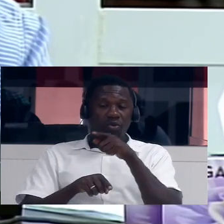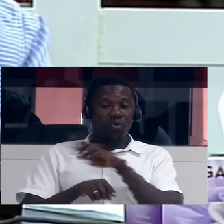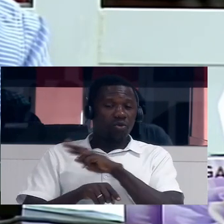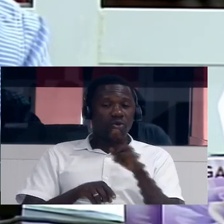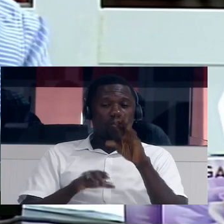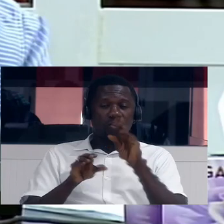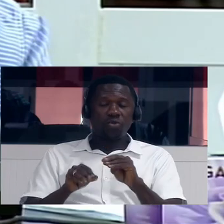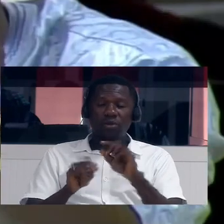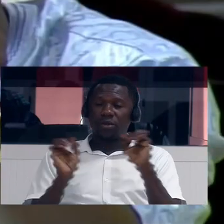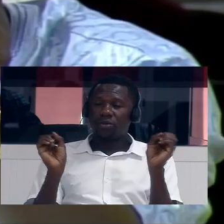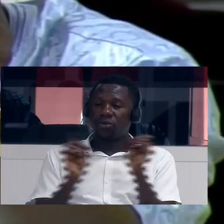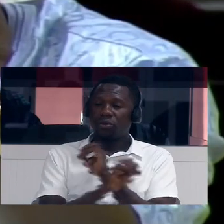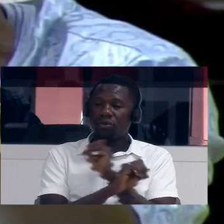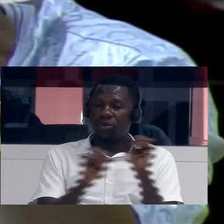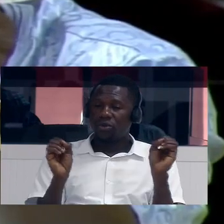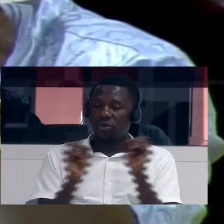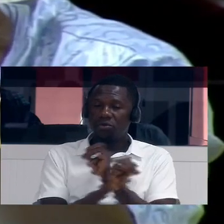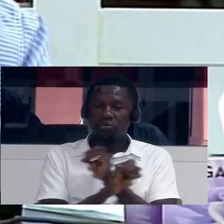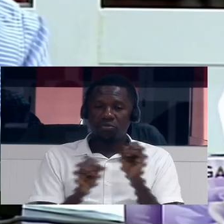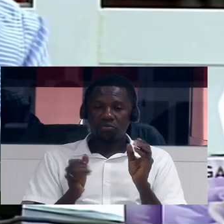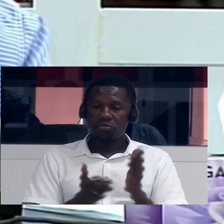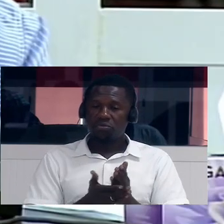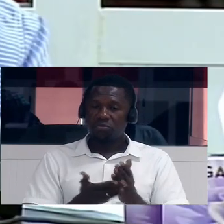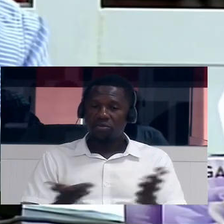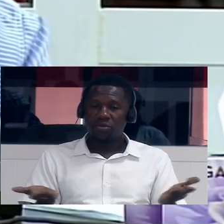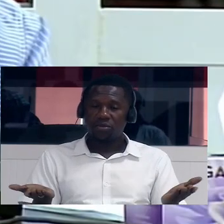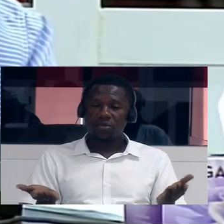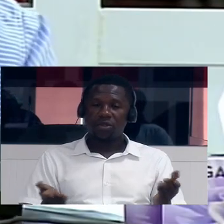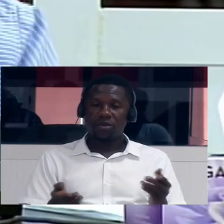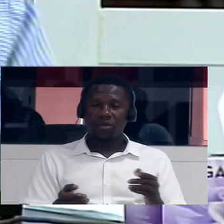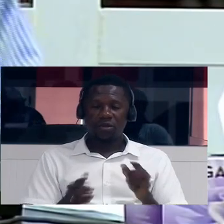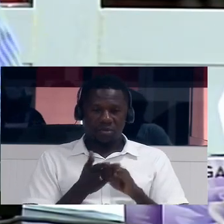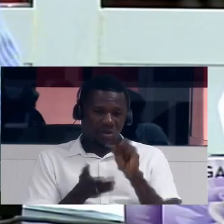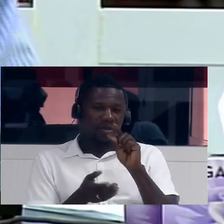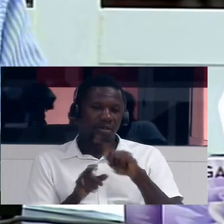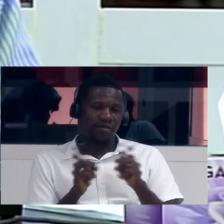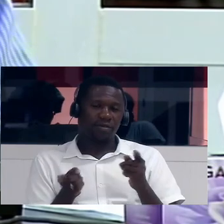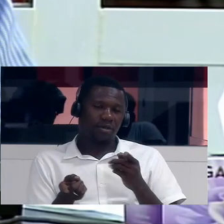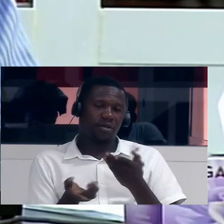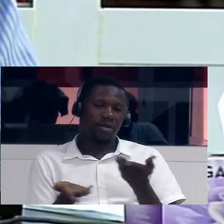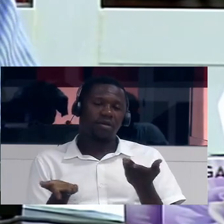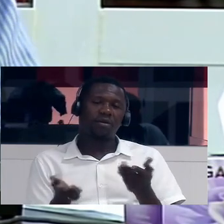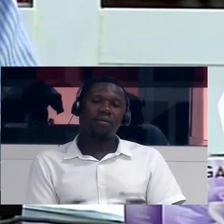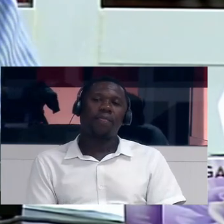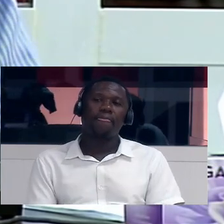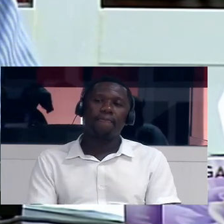do anything else. There's a bit of a difference. Anyway.